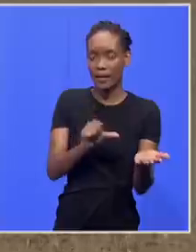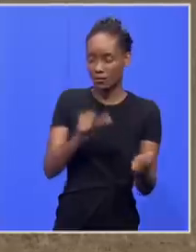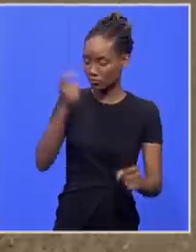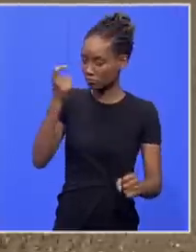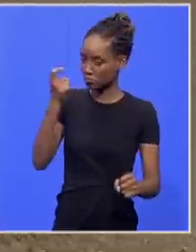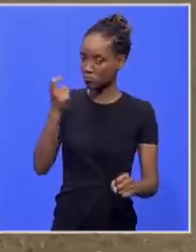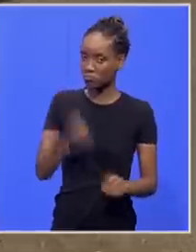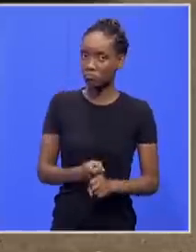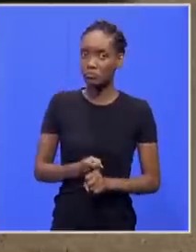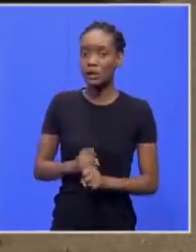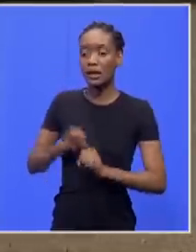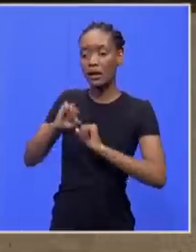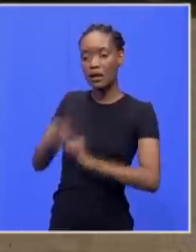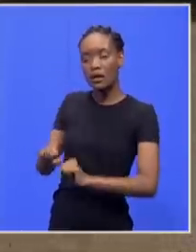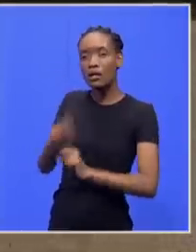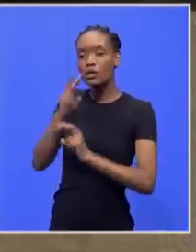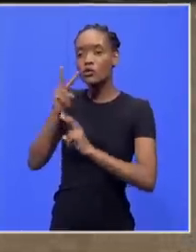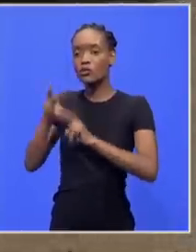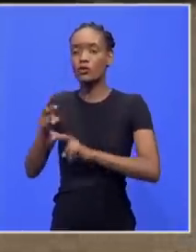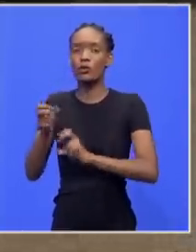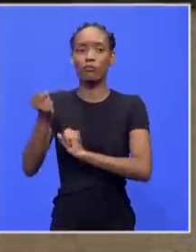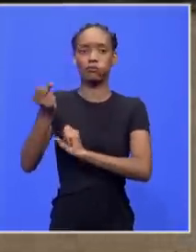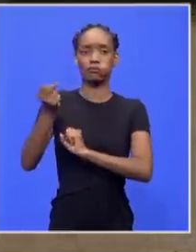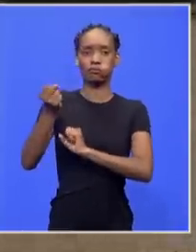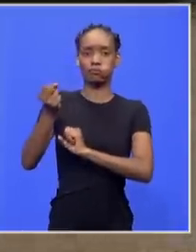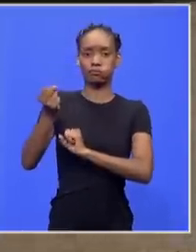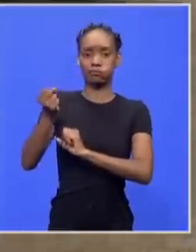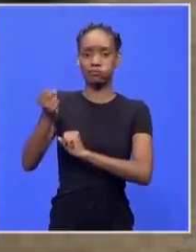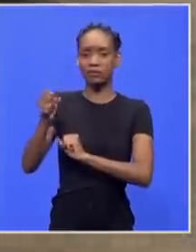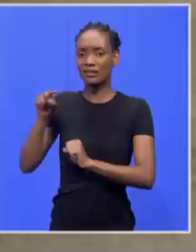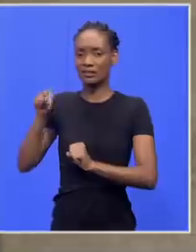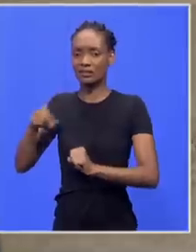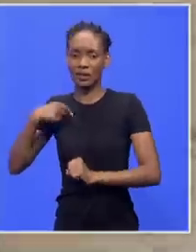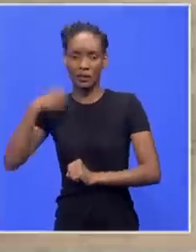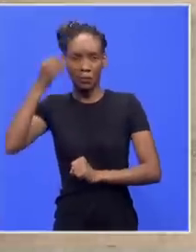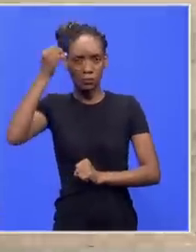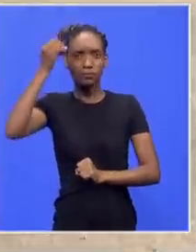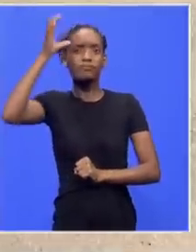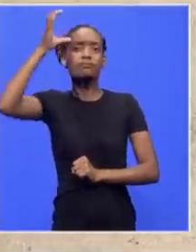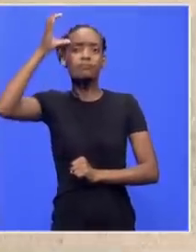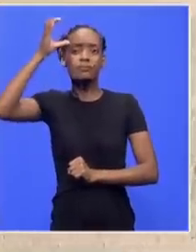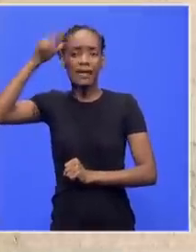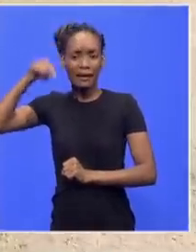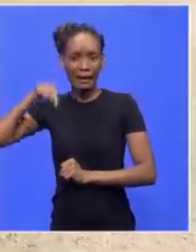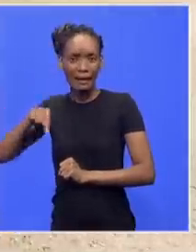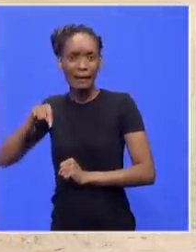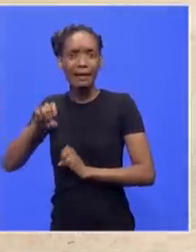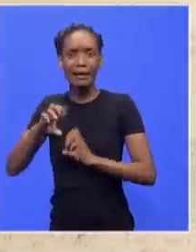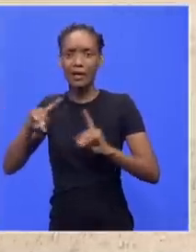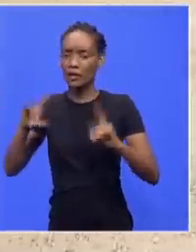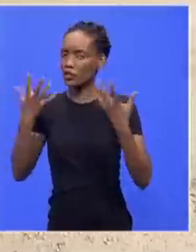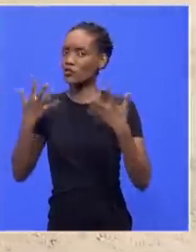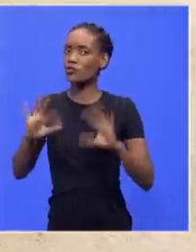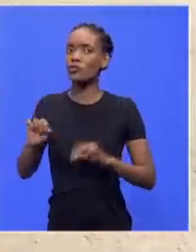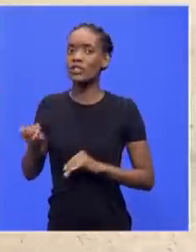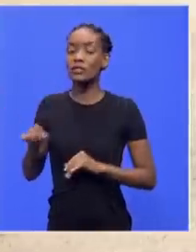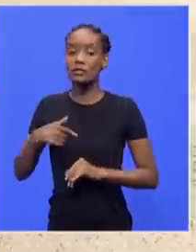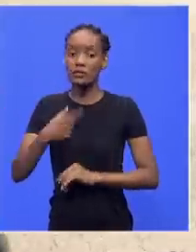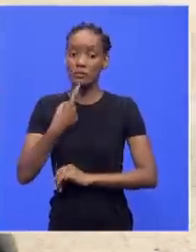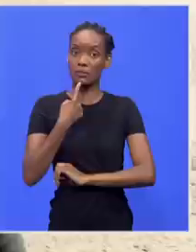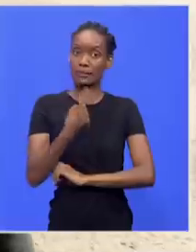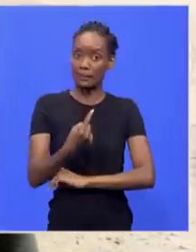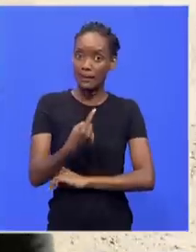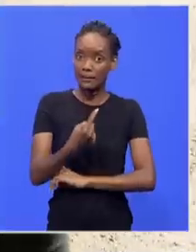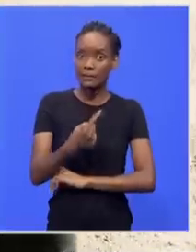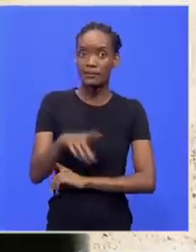her views. She sounded very informed and educated. And basically what she was saying is that